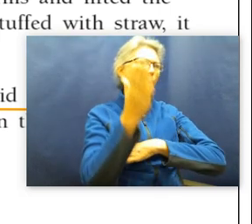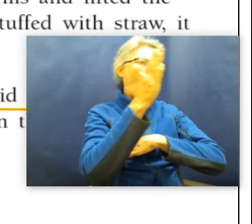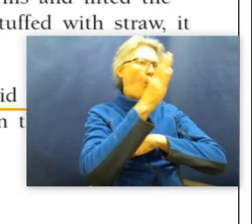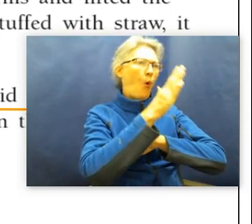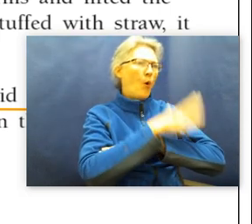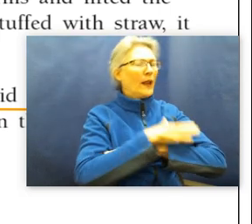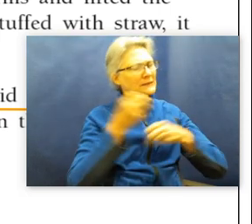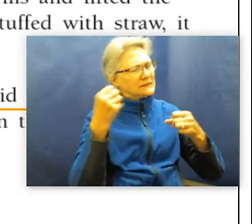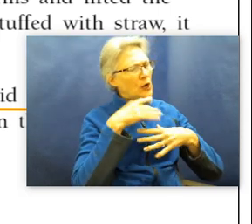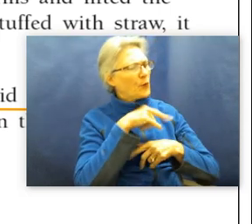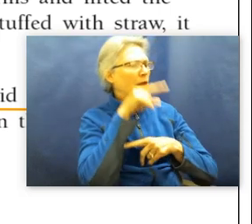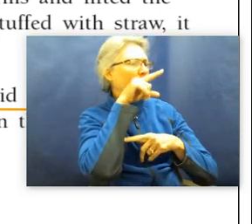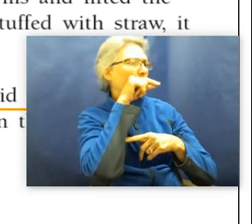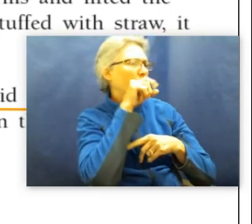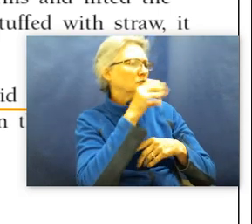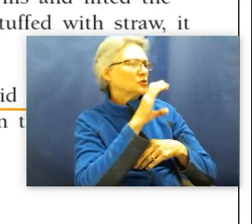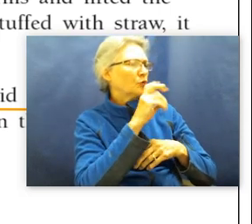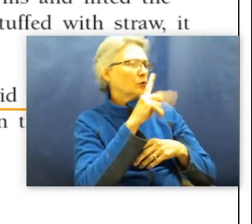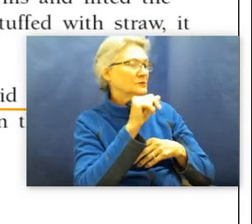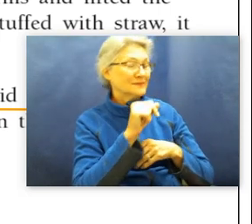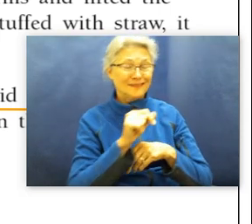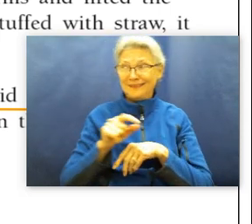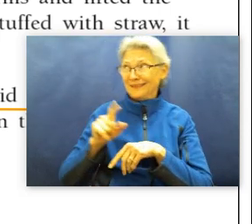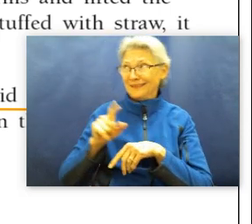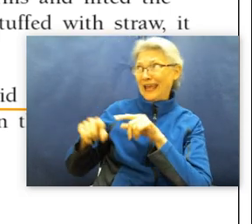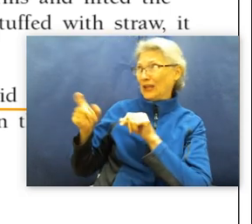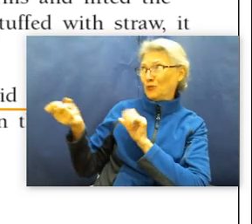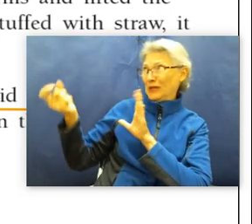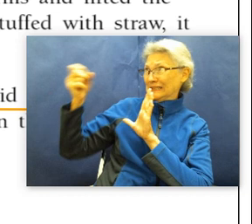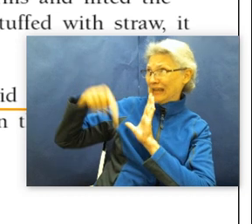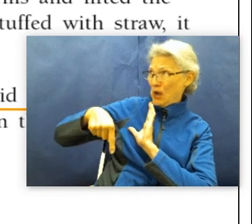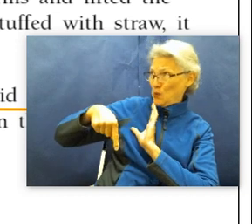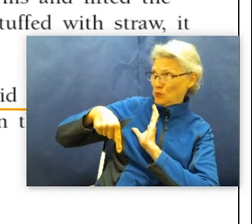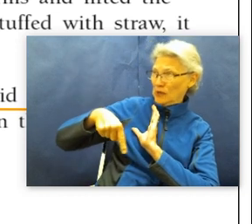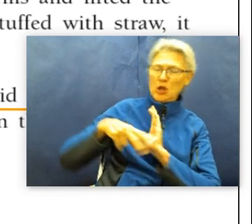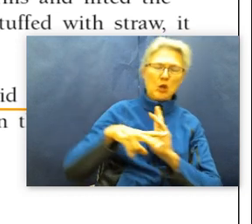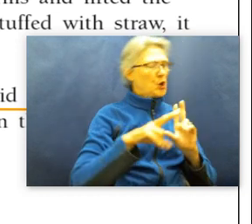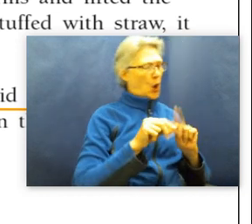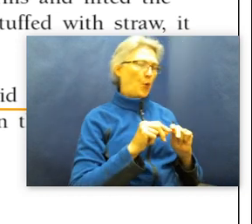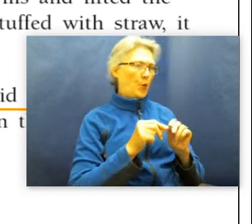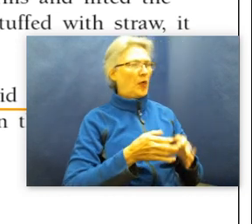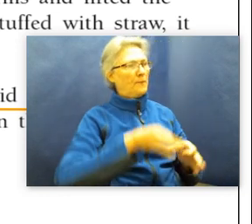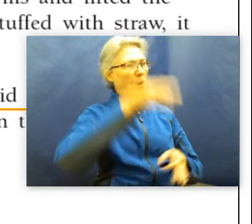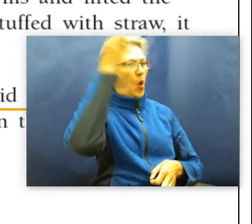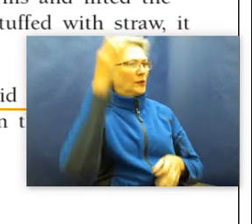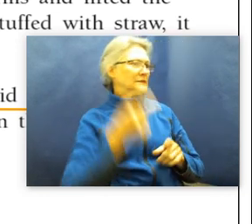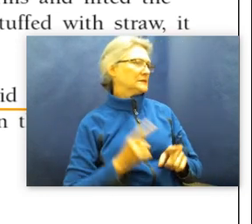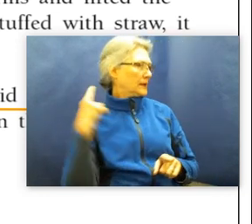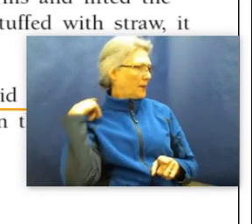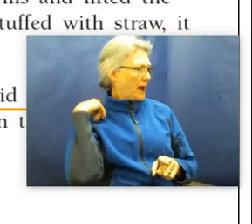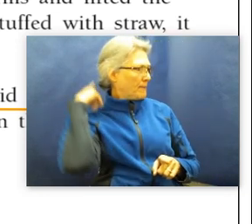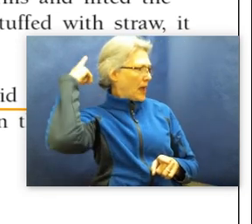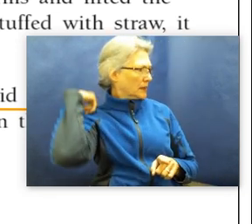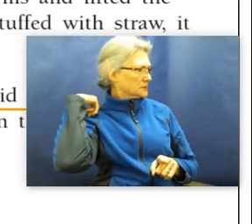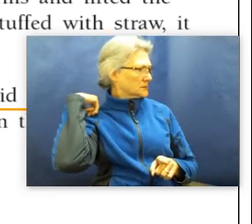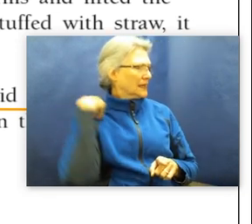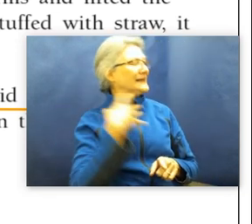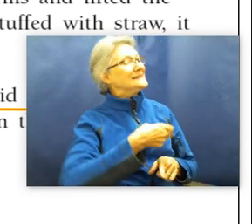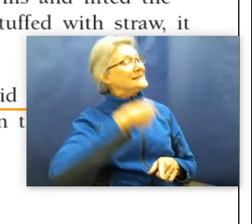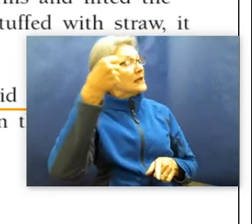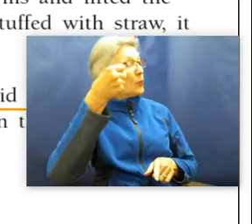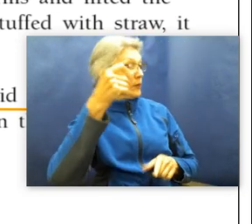get down? Asked Dorothy. No, for this pole is stuck up my back. If you will please take away the pole, I shall